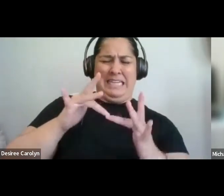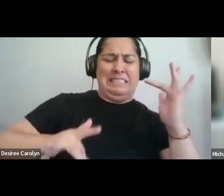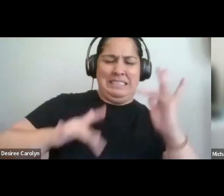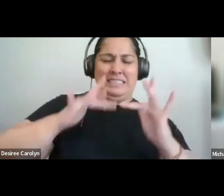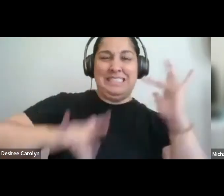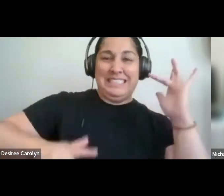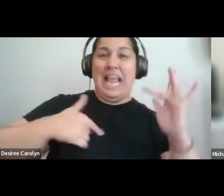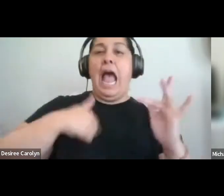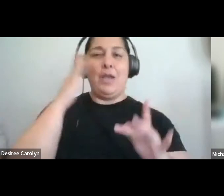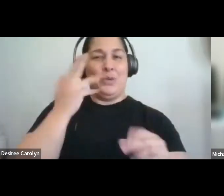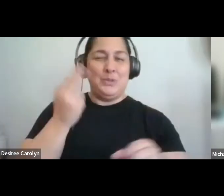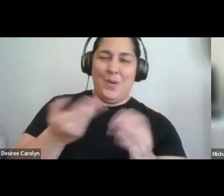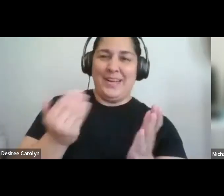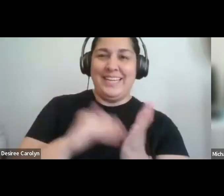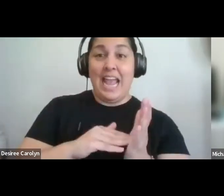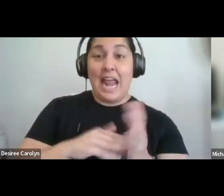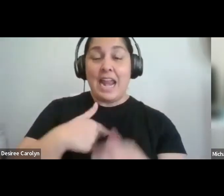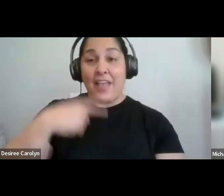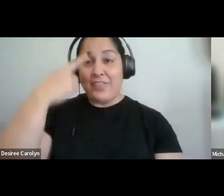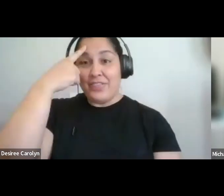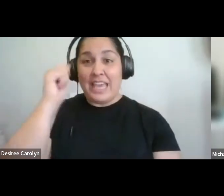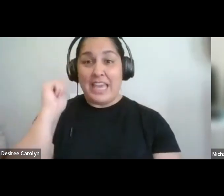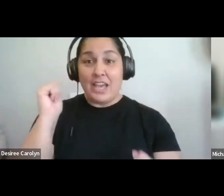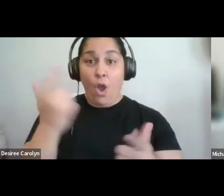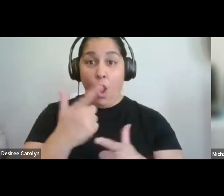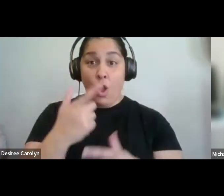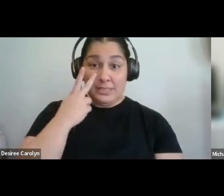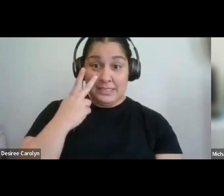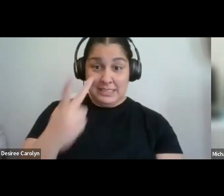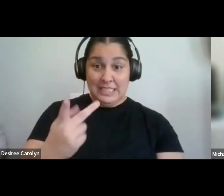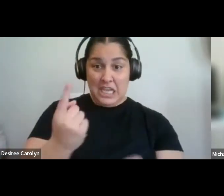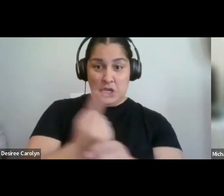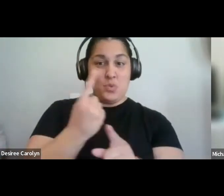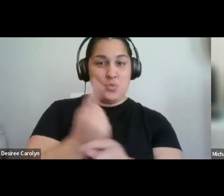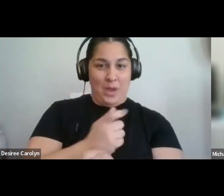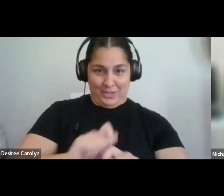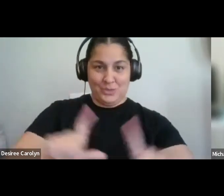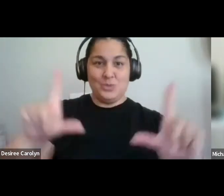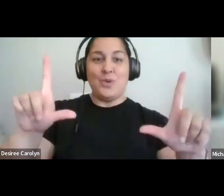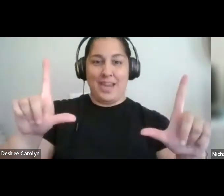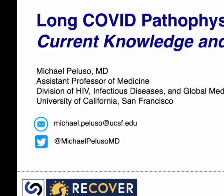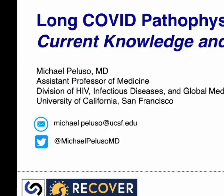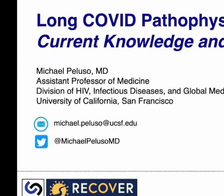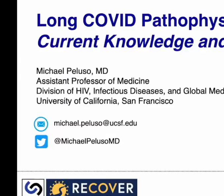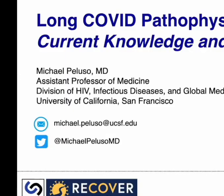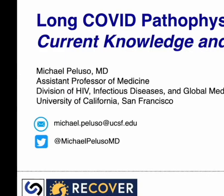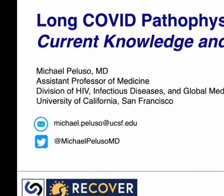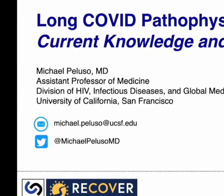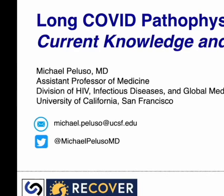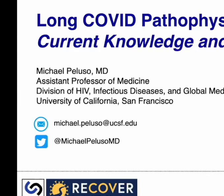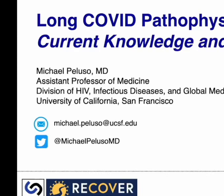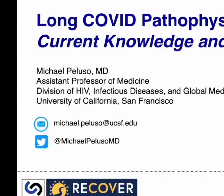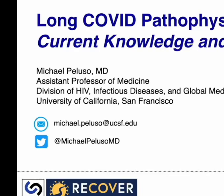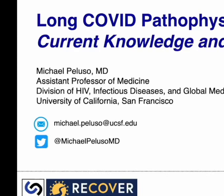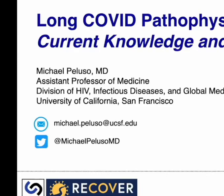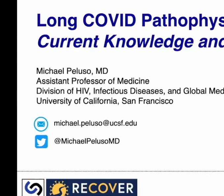I think that you are all seeing the correct screen. So I will proceed.